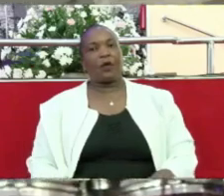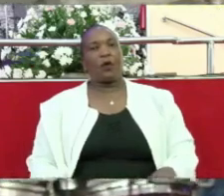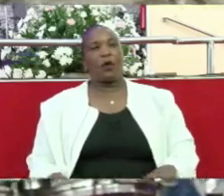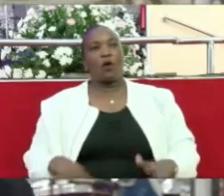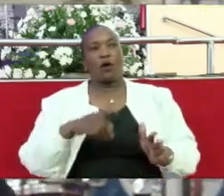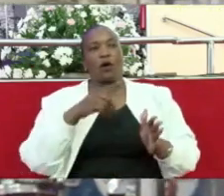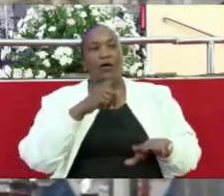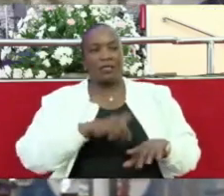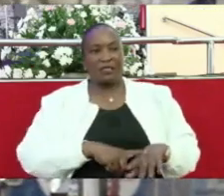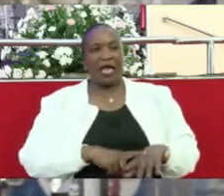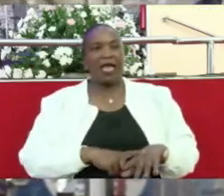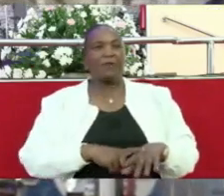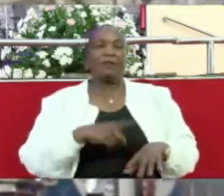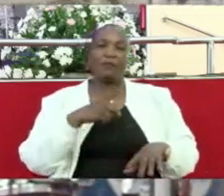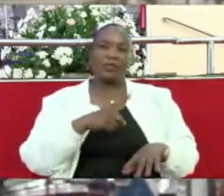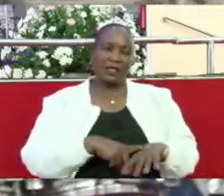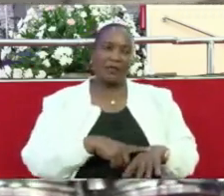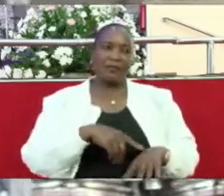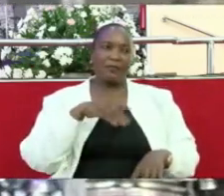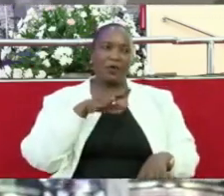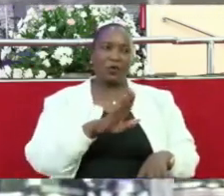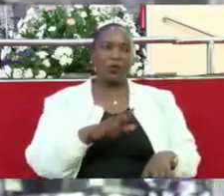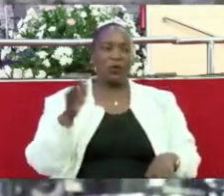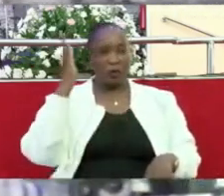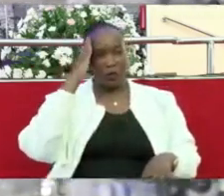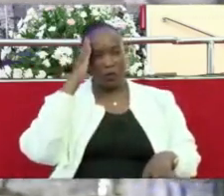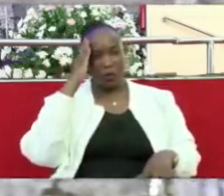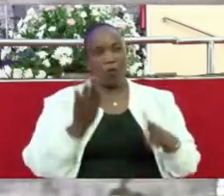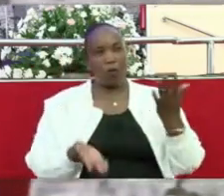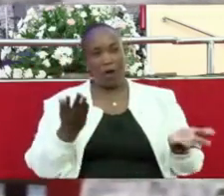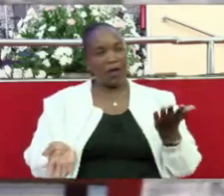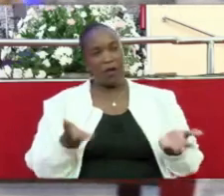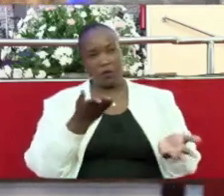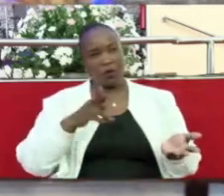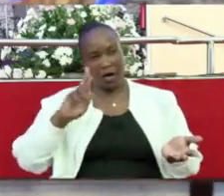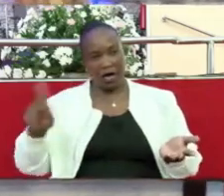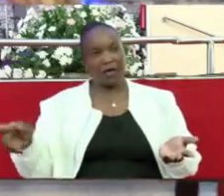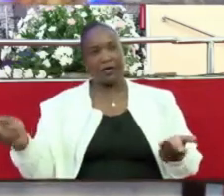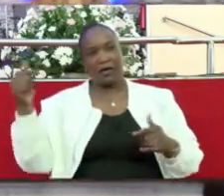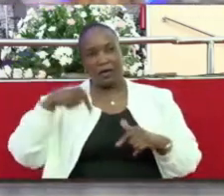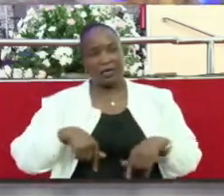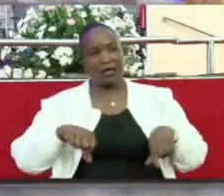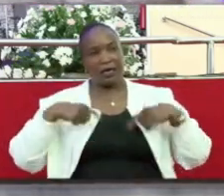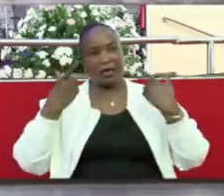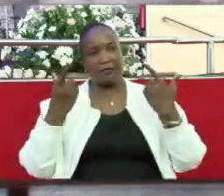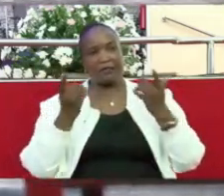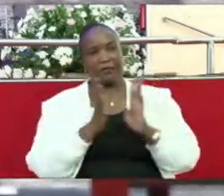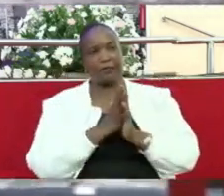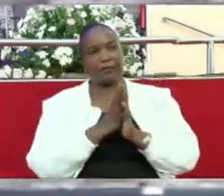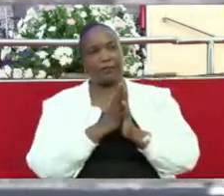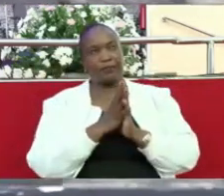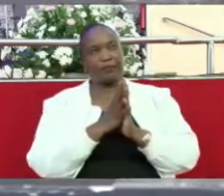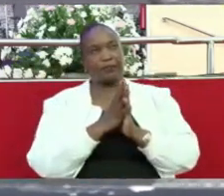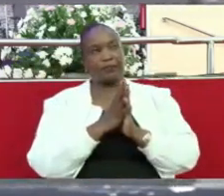where you know your limitations, when you know you don't have what it takes, then